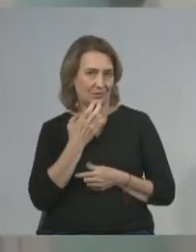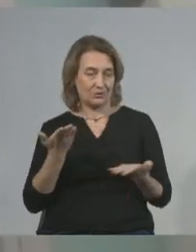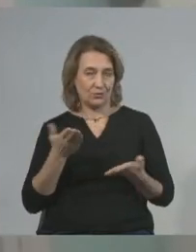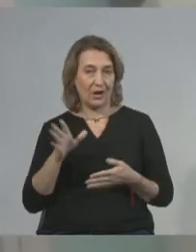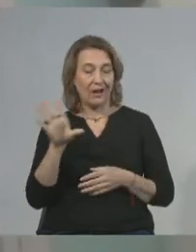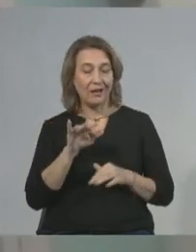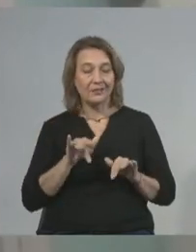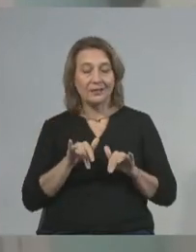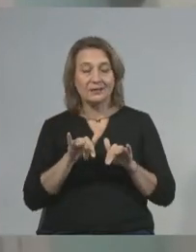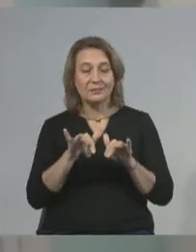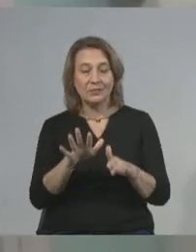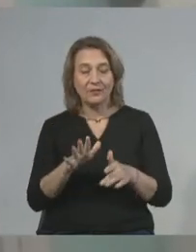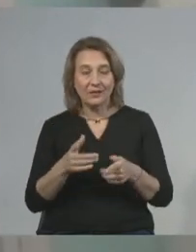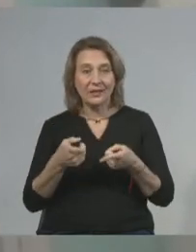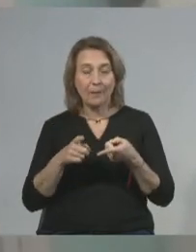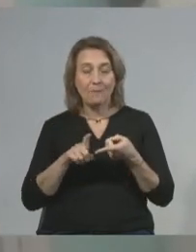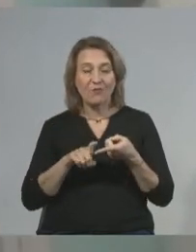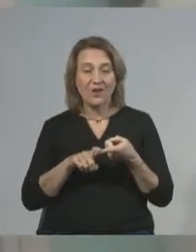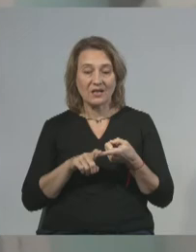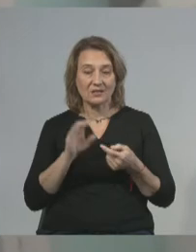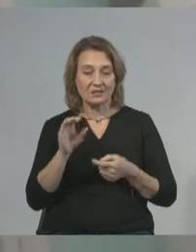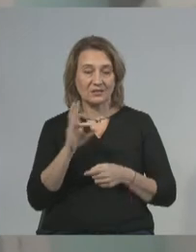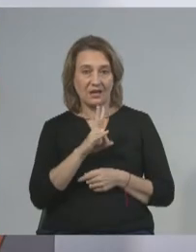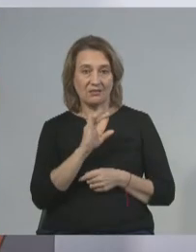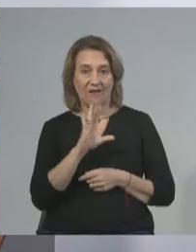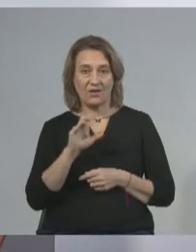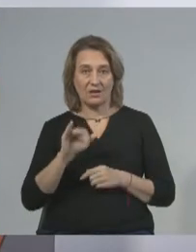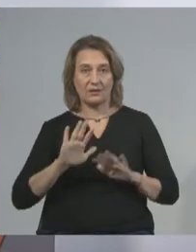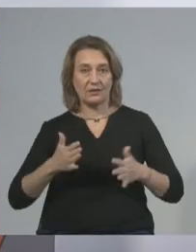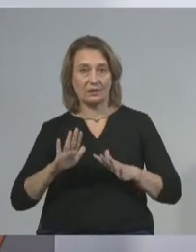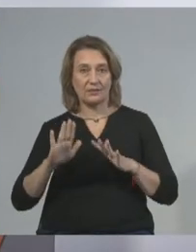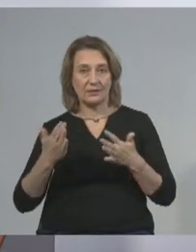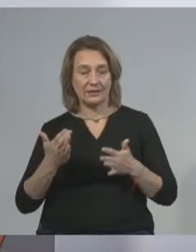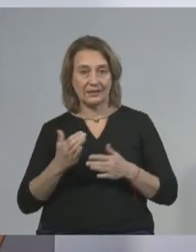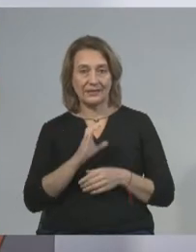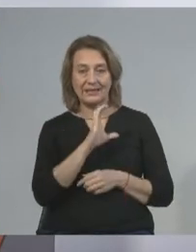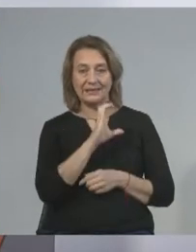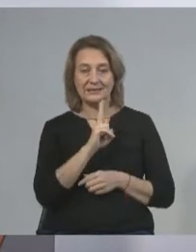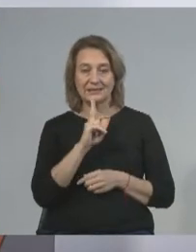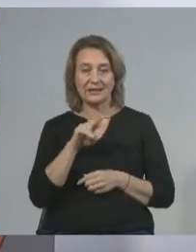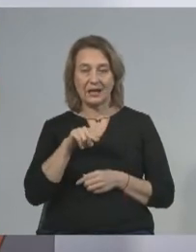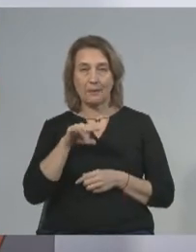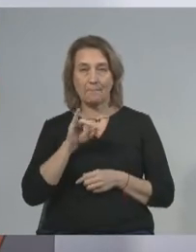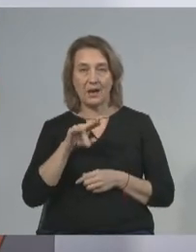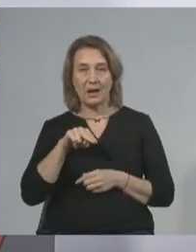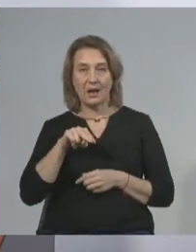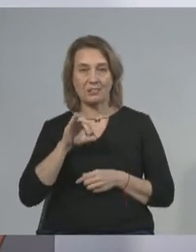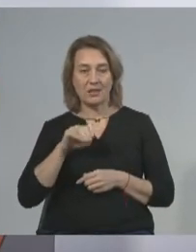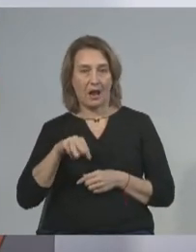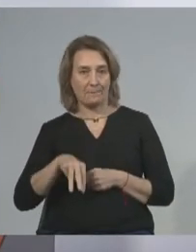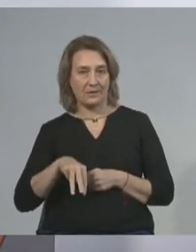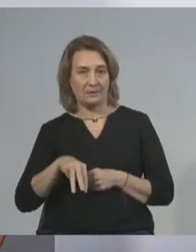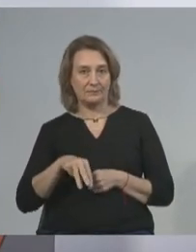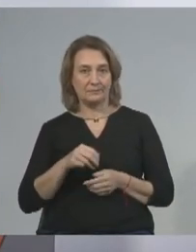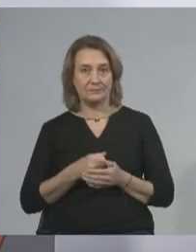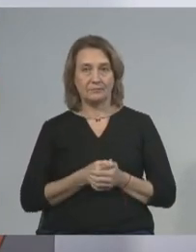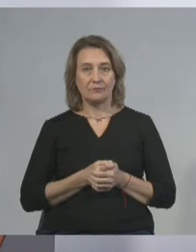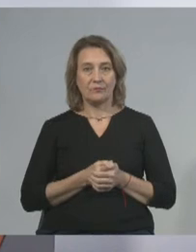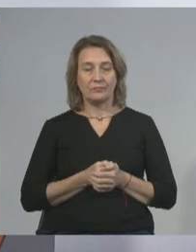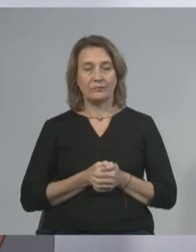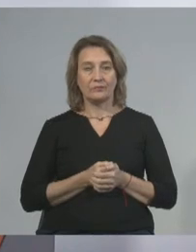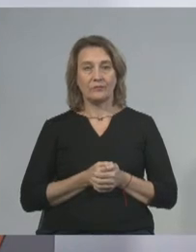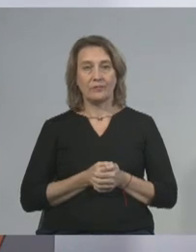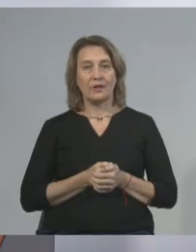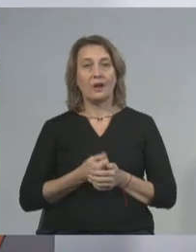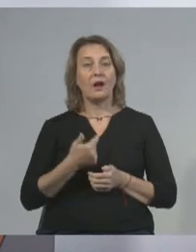reminds us the case with uh skripal right it's not just about poisoning it's about the general generally the way